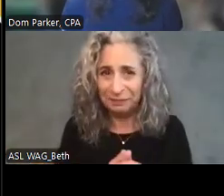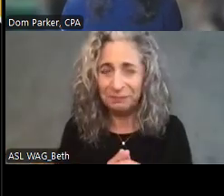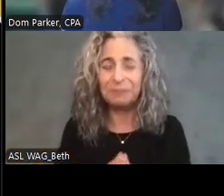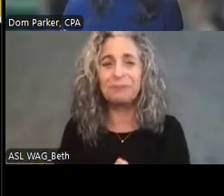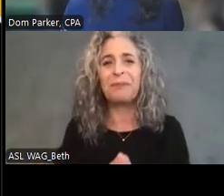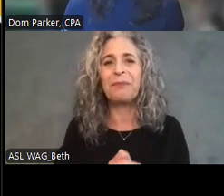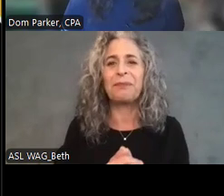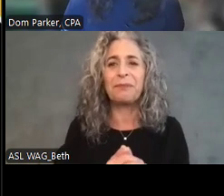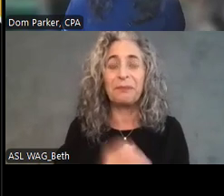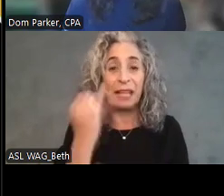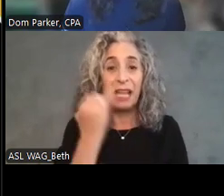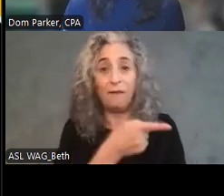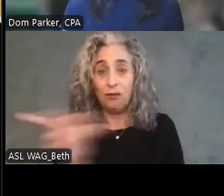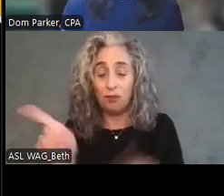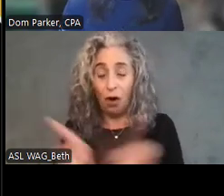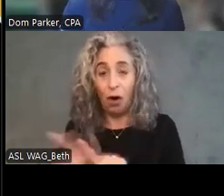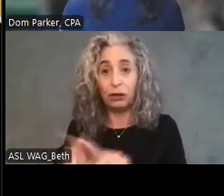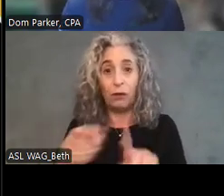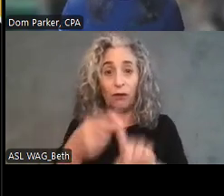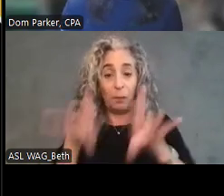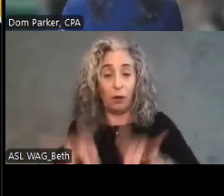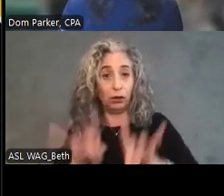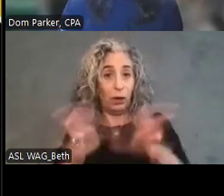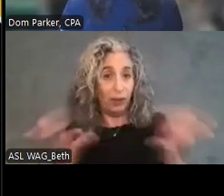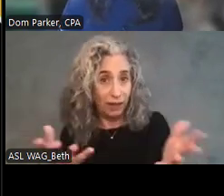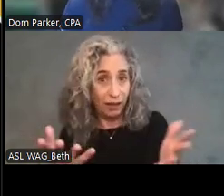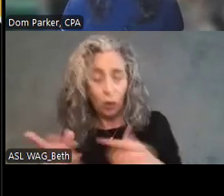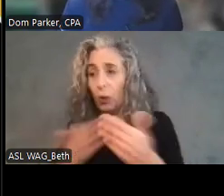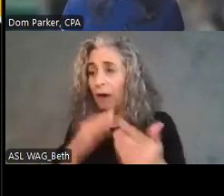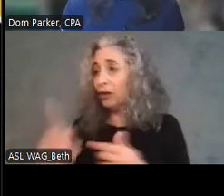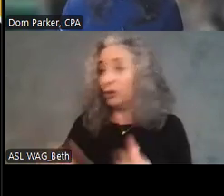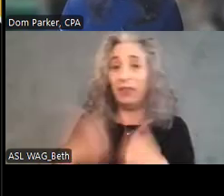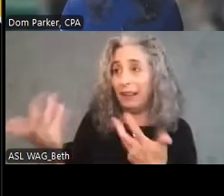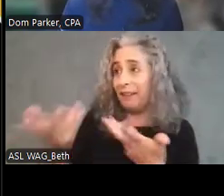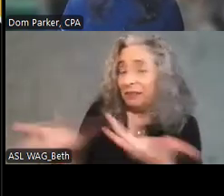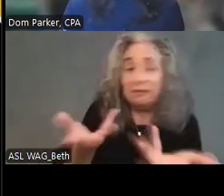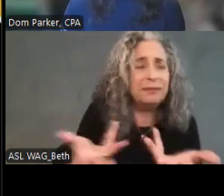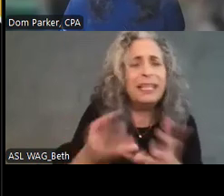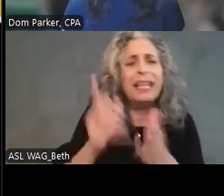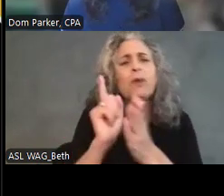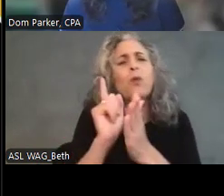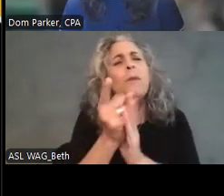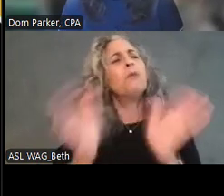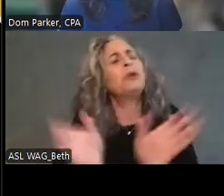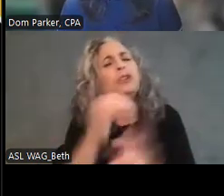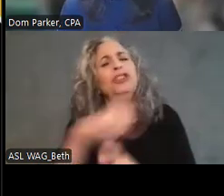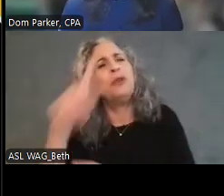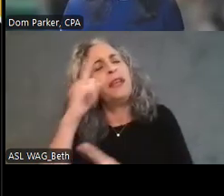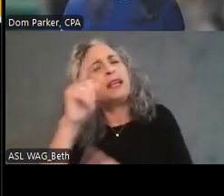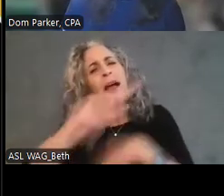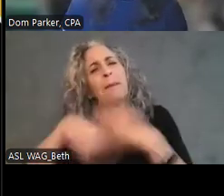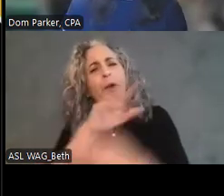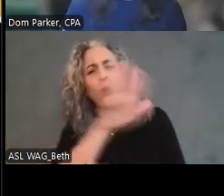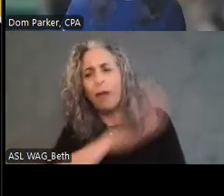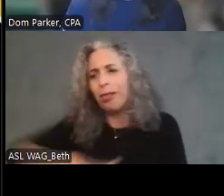If you are also in Australia or wherever you are, I would encourage you to take a moment to think whose land you're on. And I